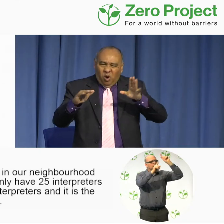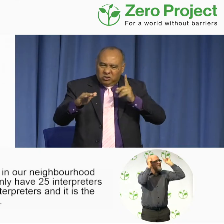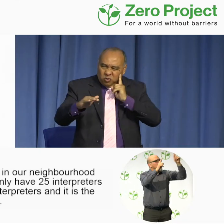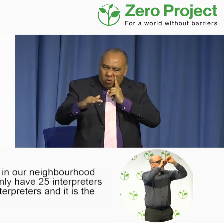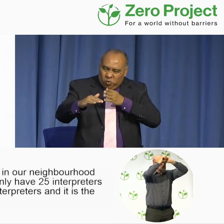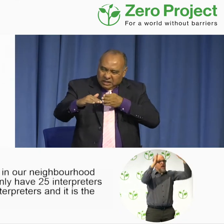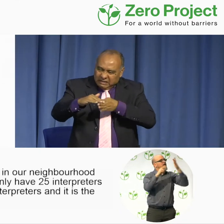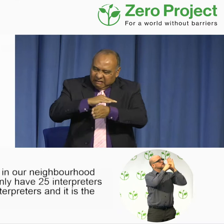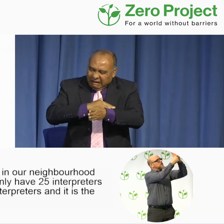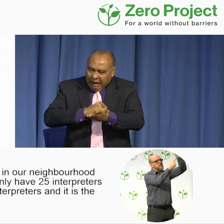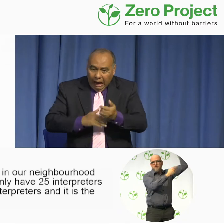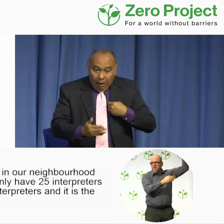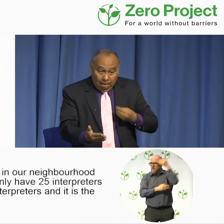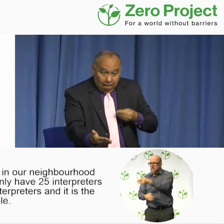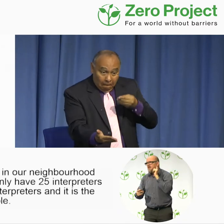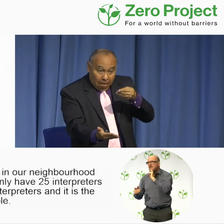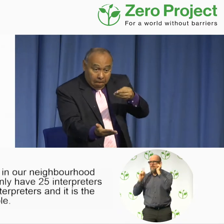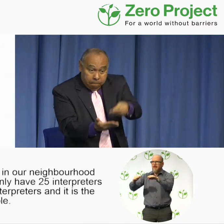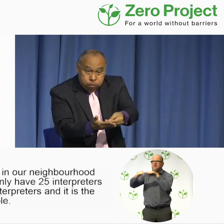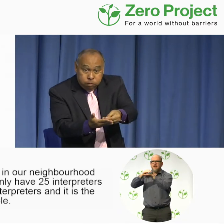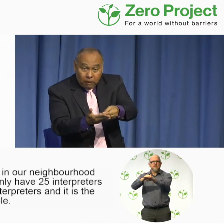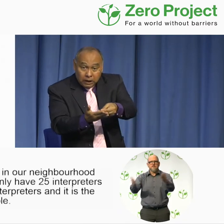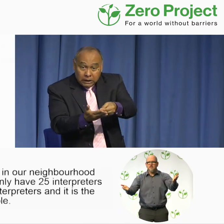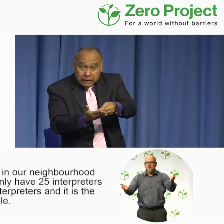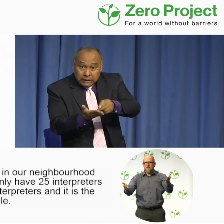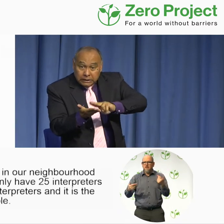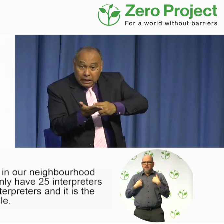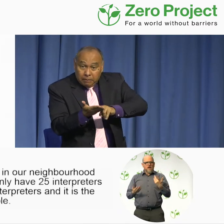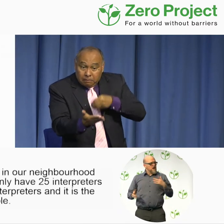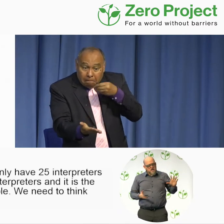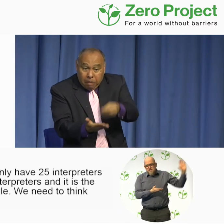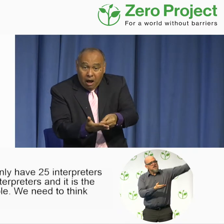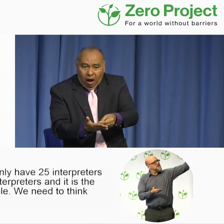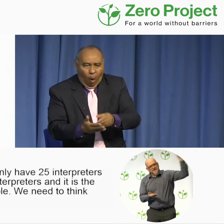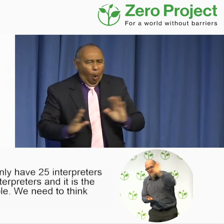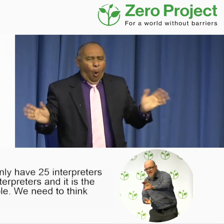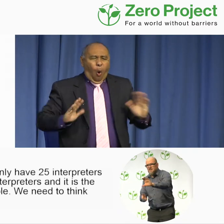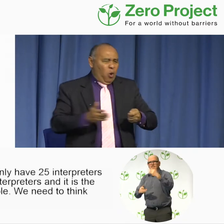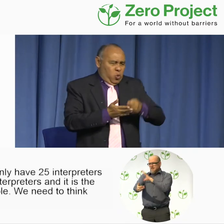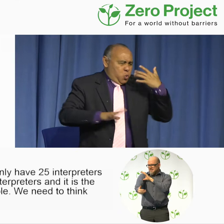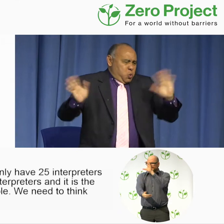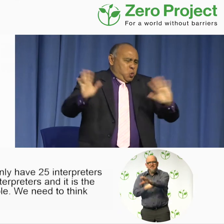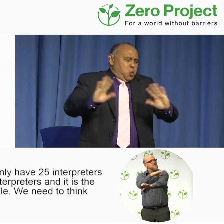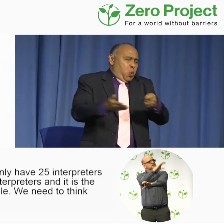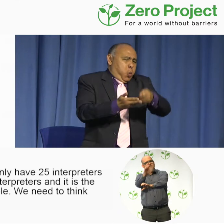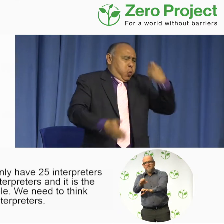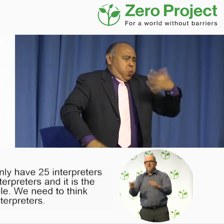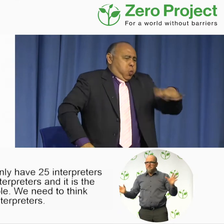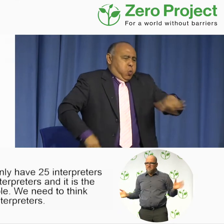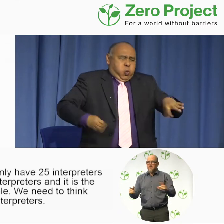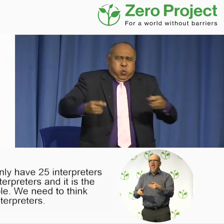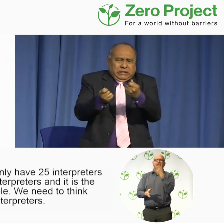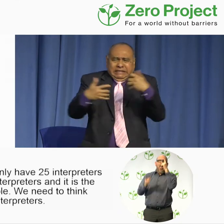to understand about what is the accessibility for the deaf people. It's not for to pay